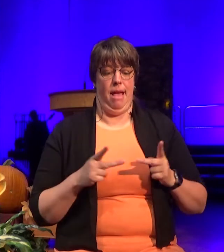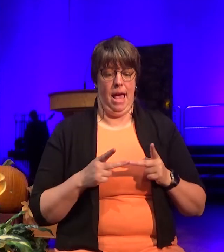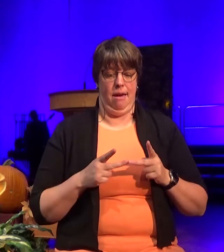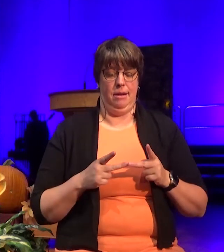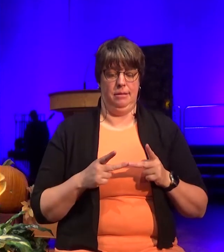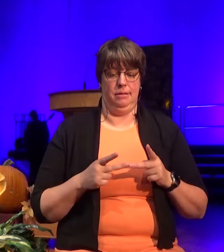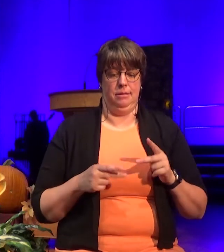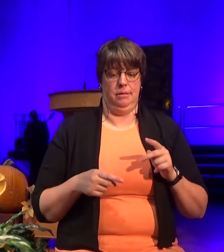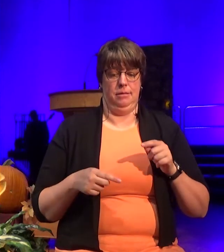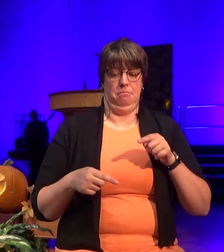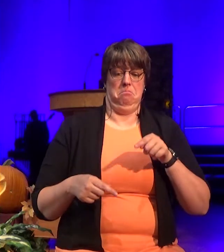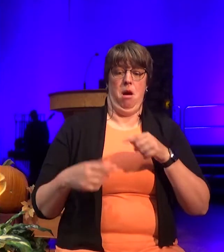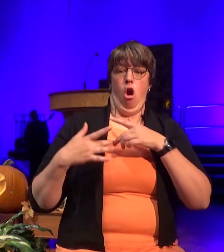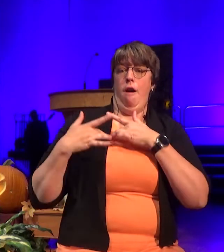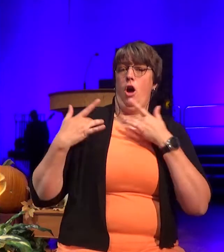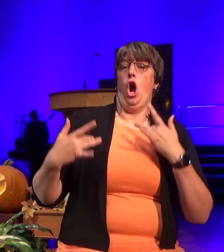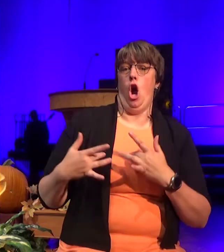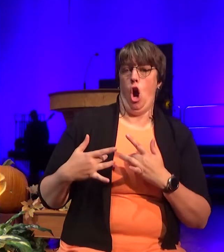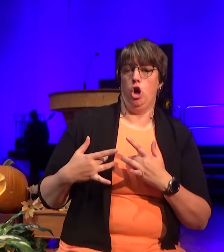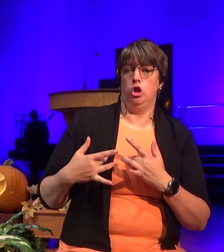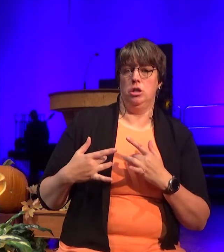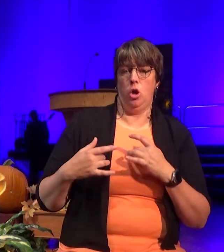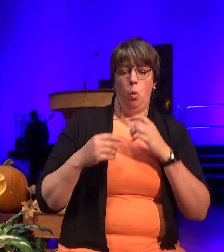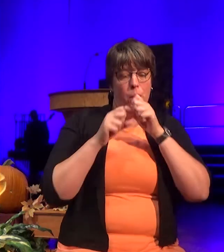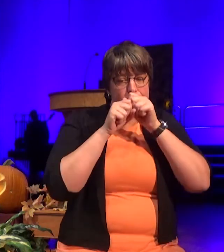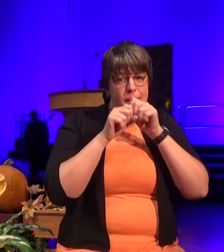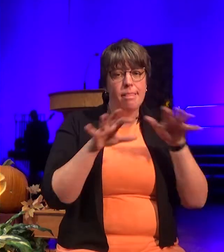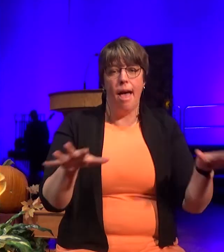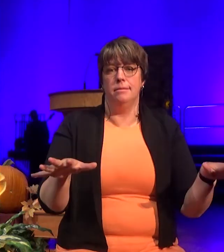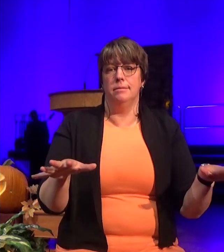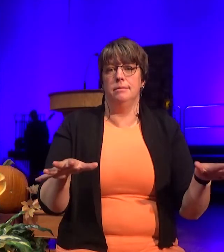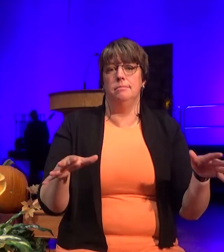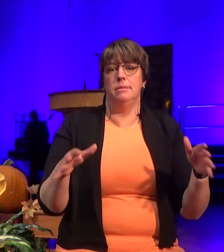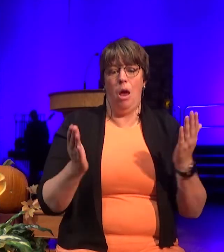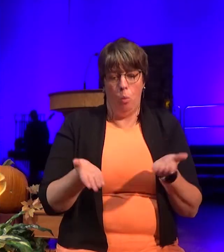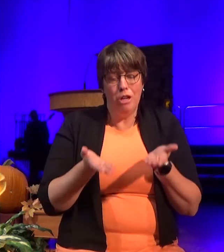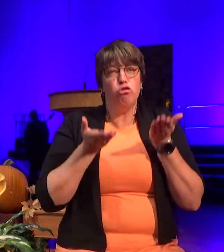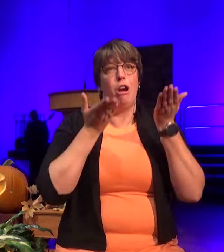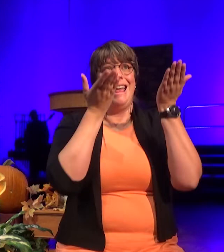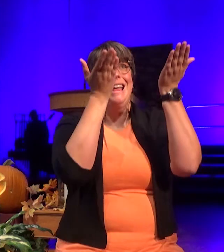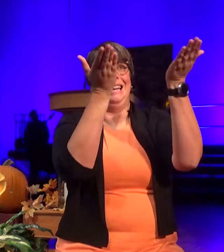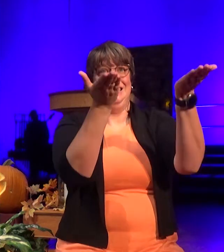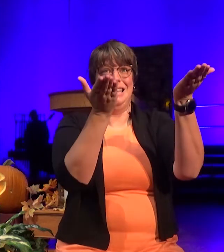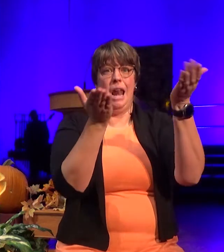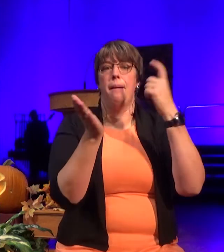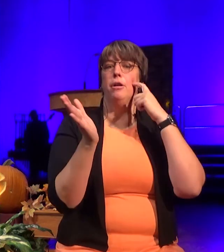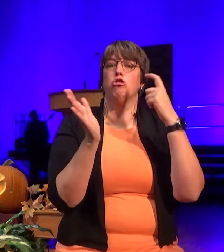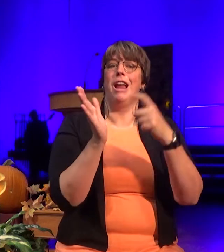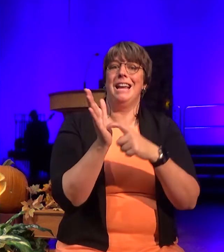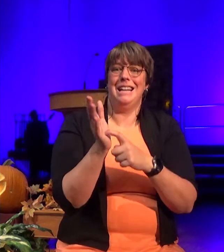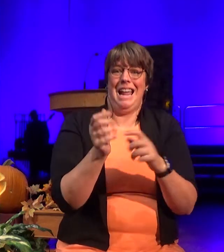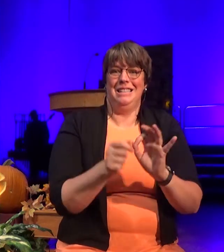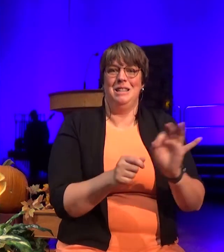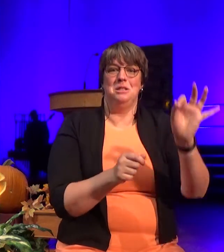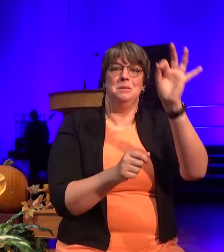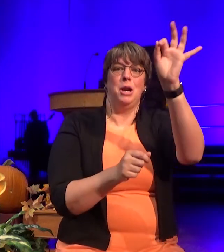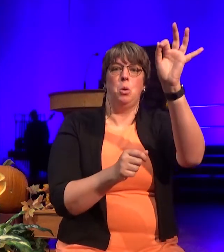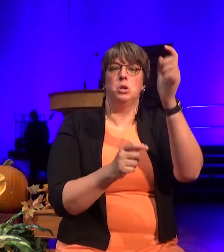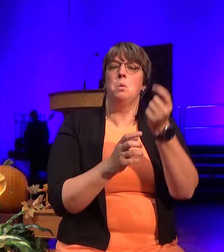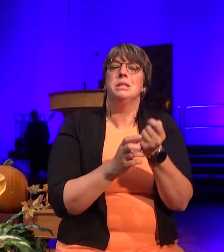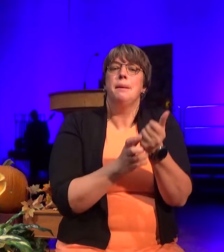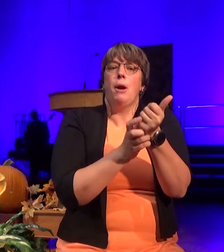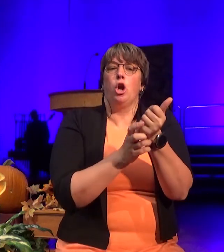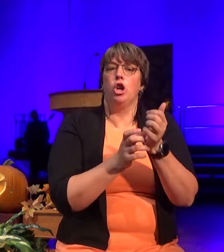we raise this consciousness of the human being to recognizing that spiritual spark. I give thanks for